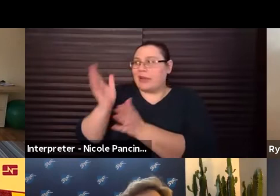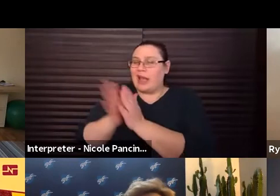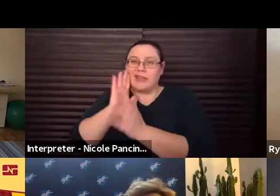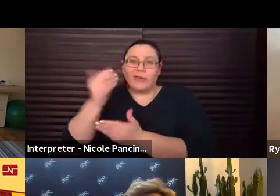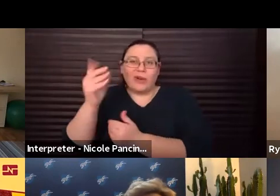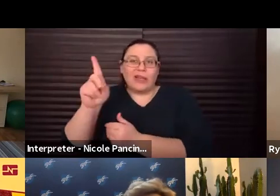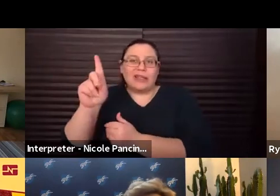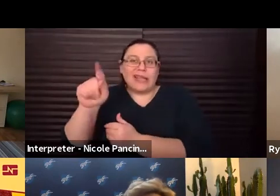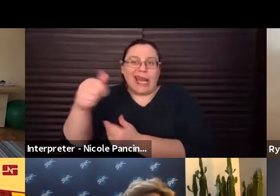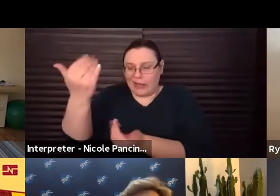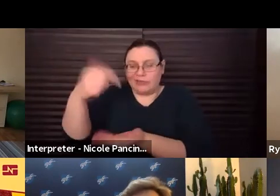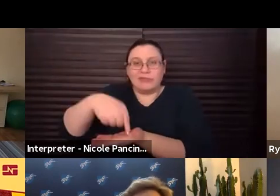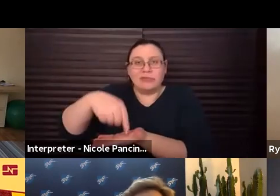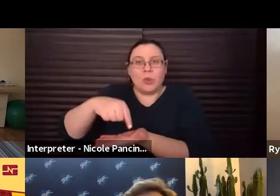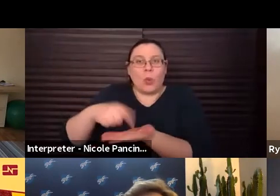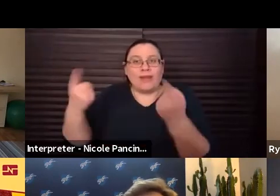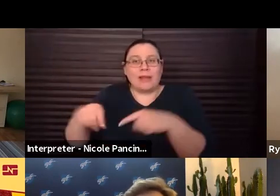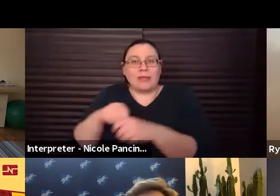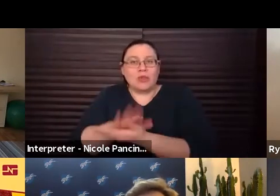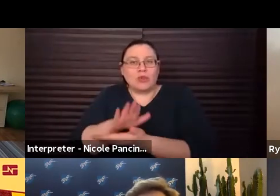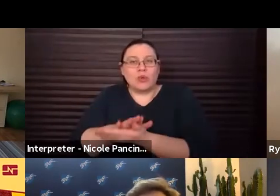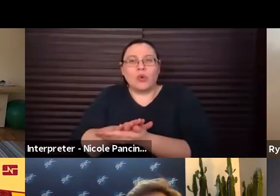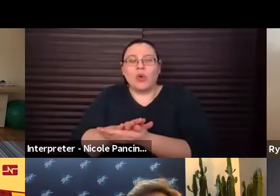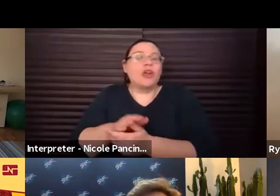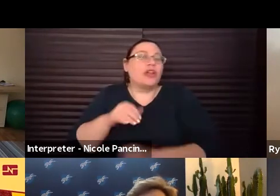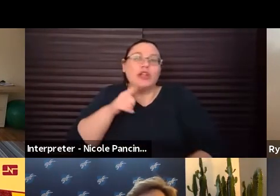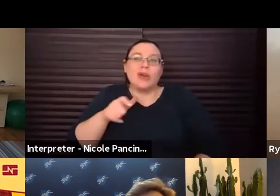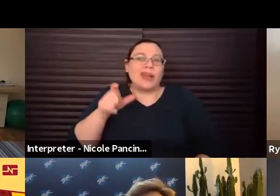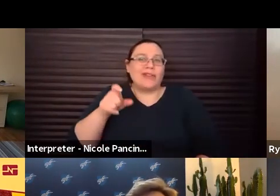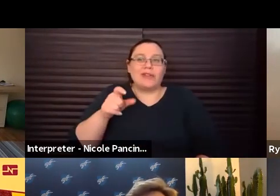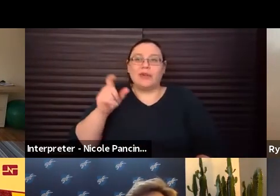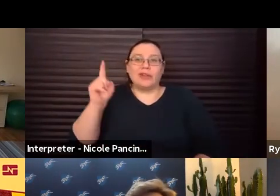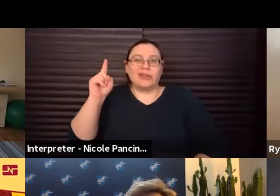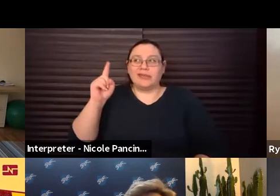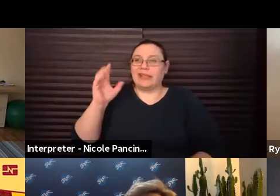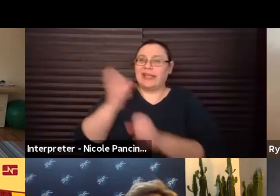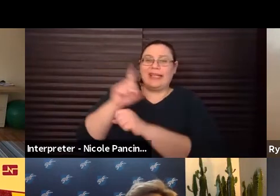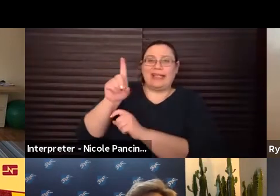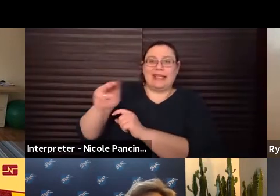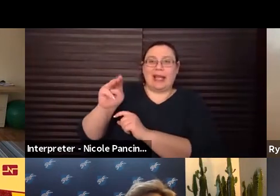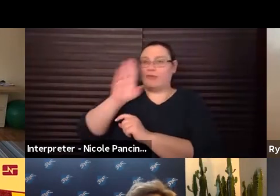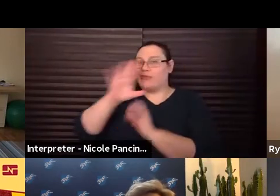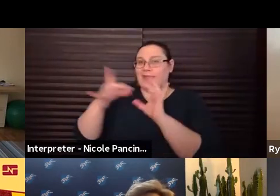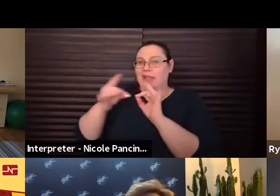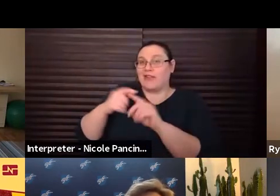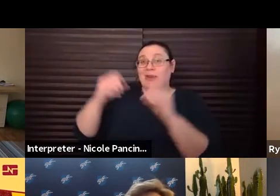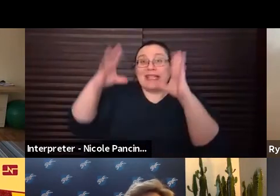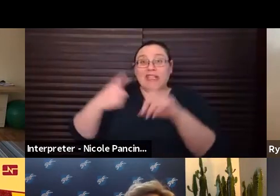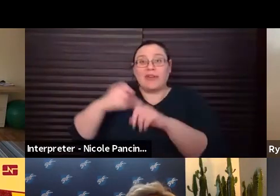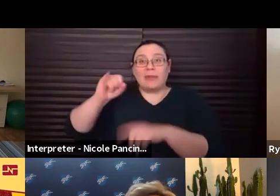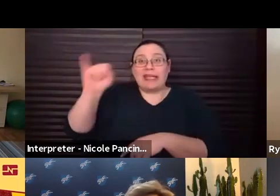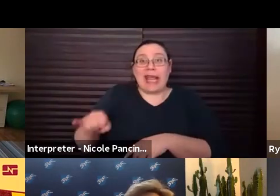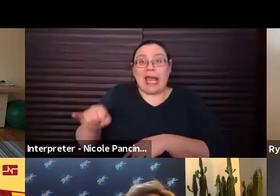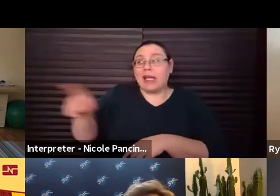what was happening in schools. So you don't have to hear it on a direct message from a teacher in Indiana who's telling me how